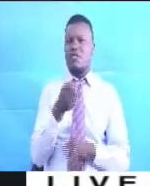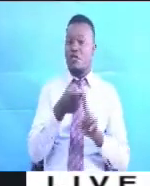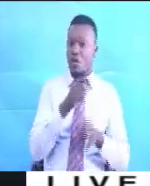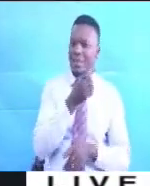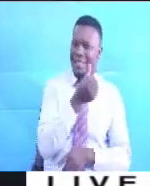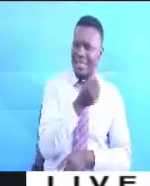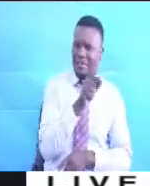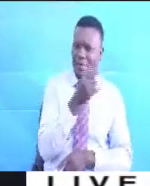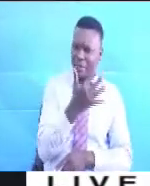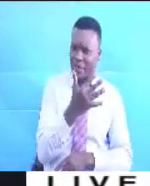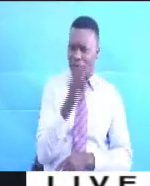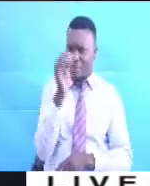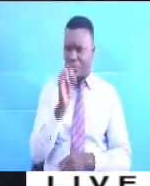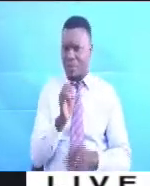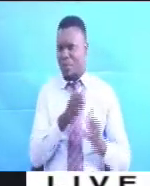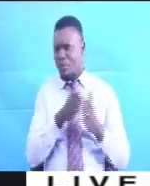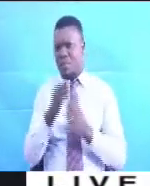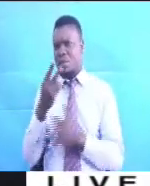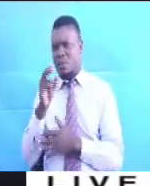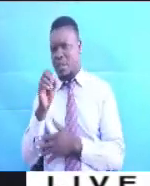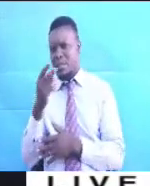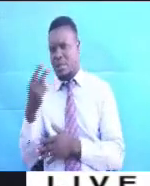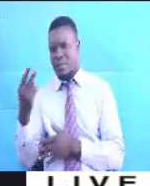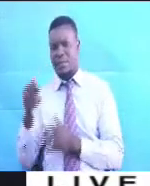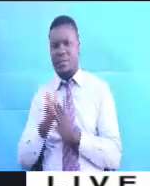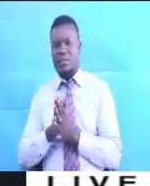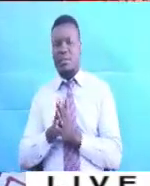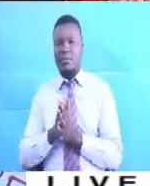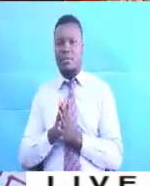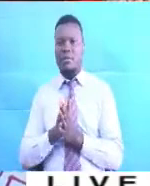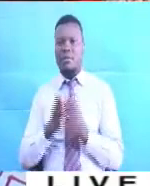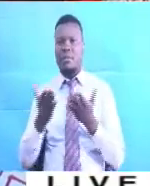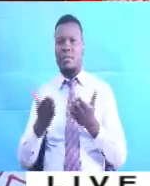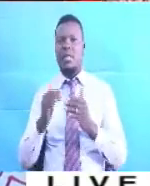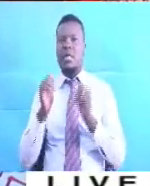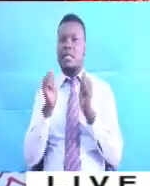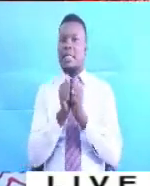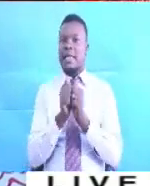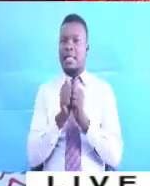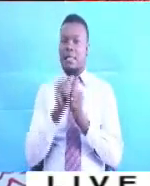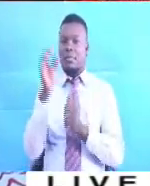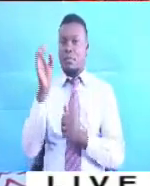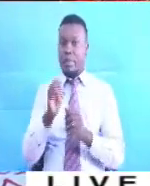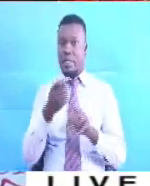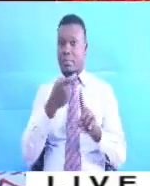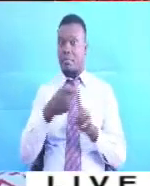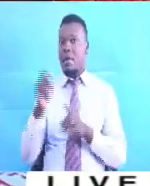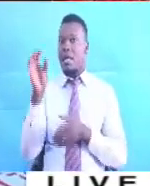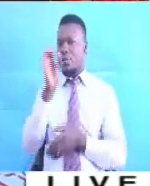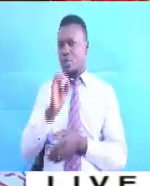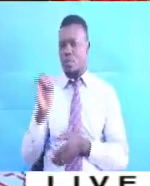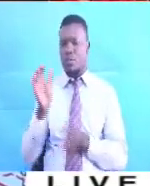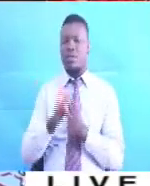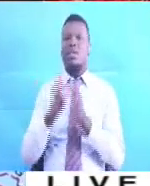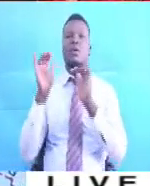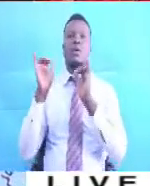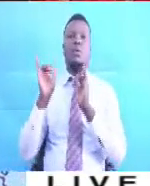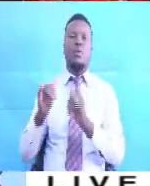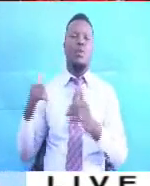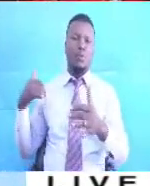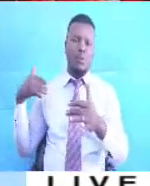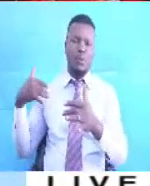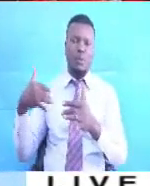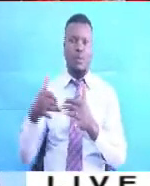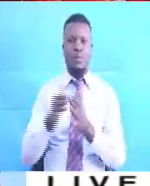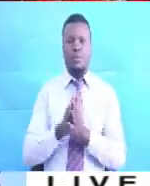6.5% in April of 2022 to 10% in October. And it has remained at that rate